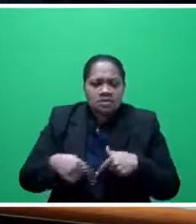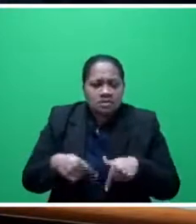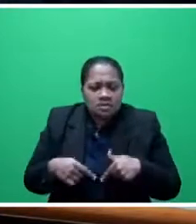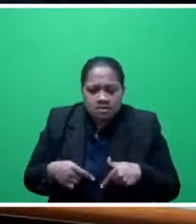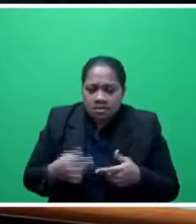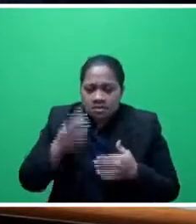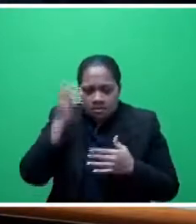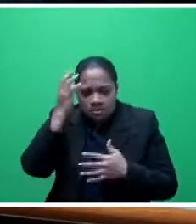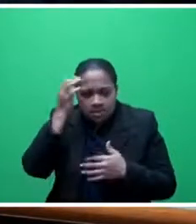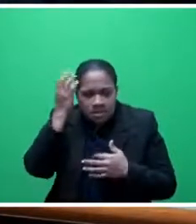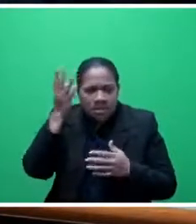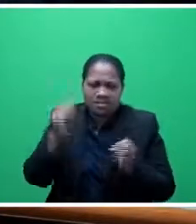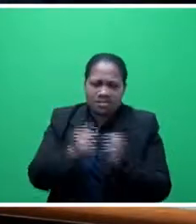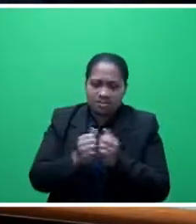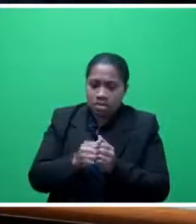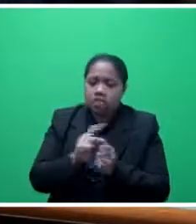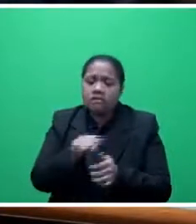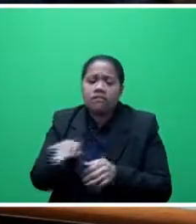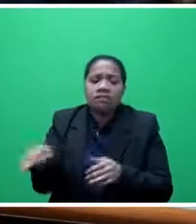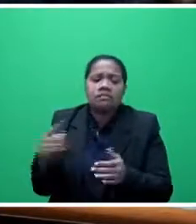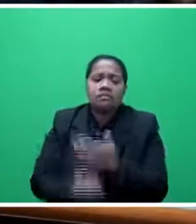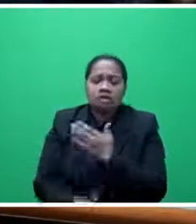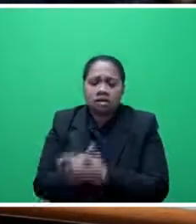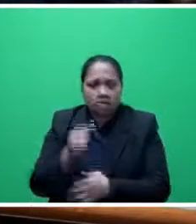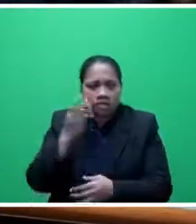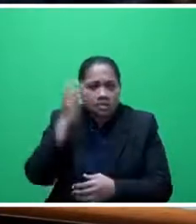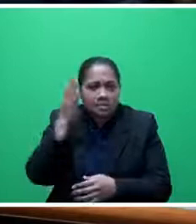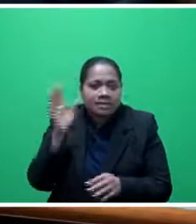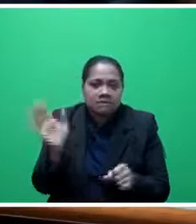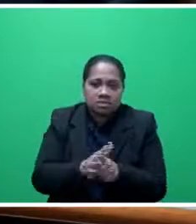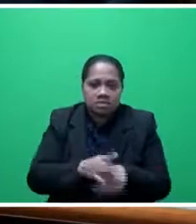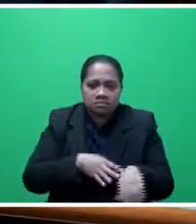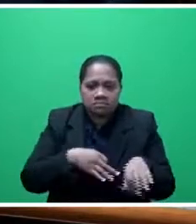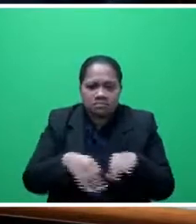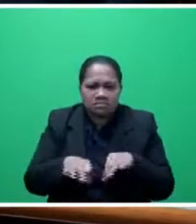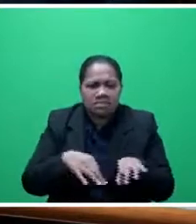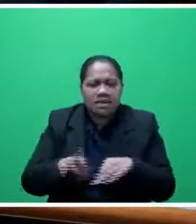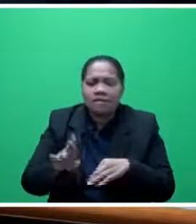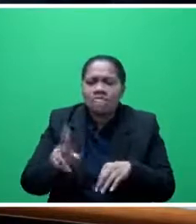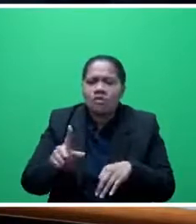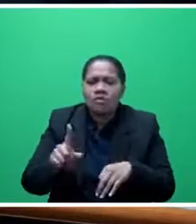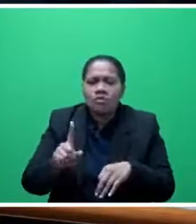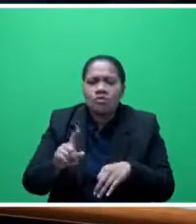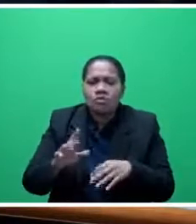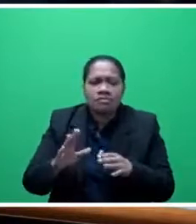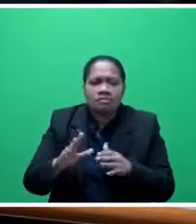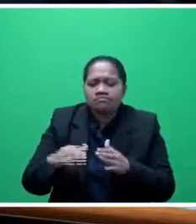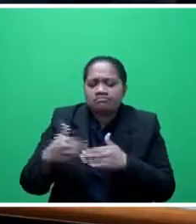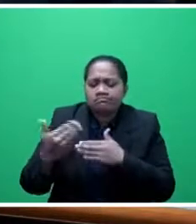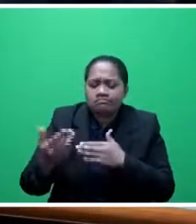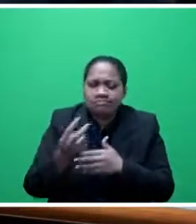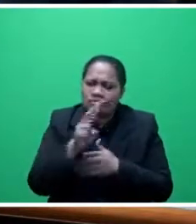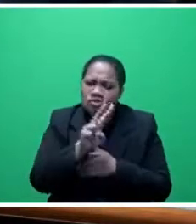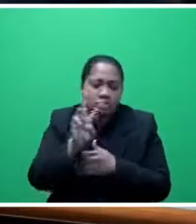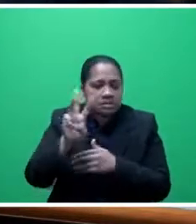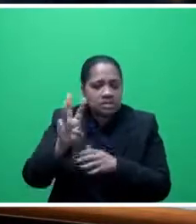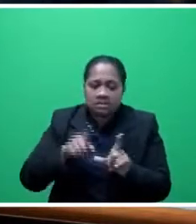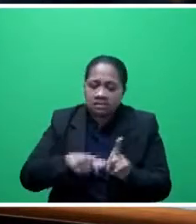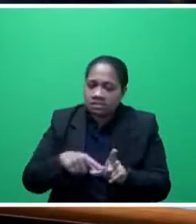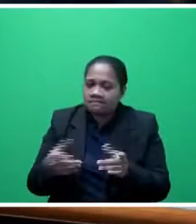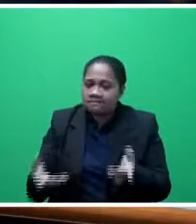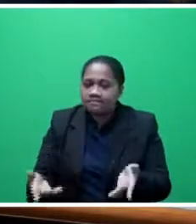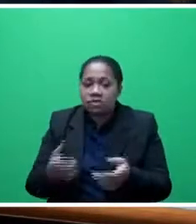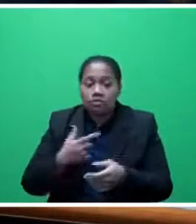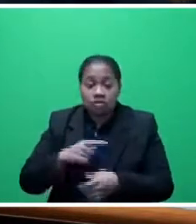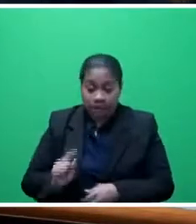them would have made their plans for the next 2 or 3 years. Because